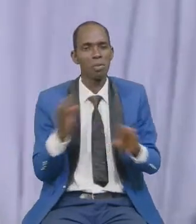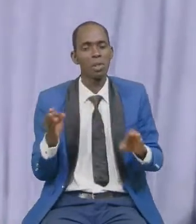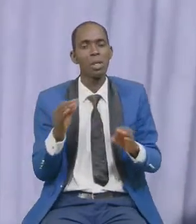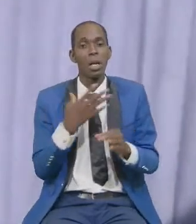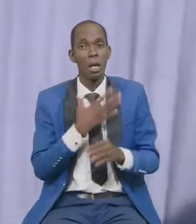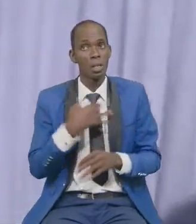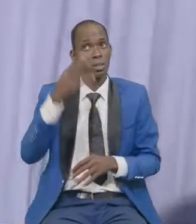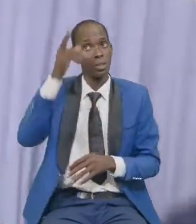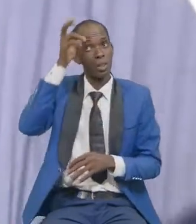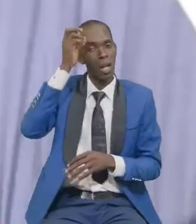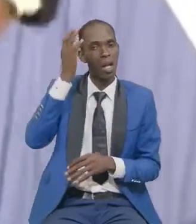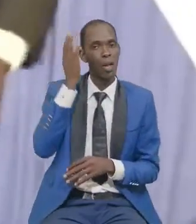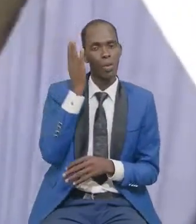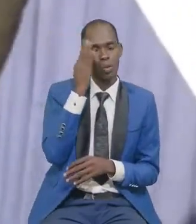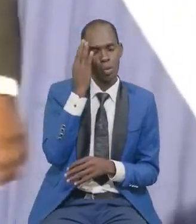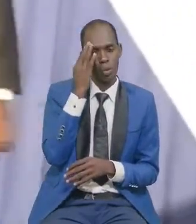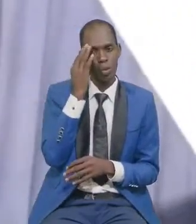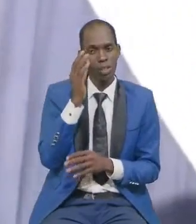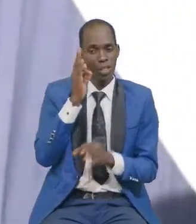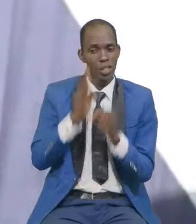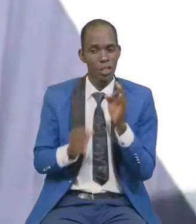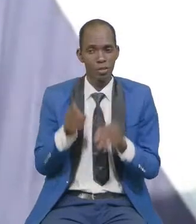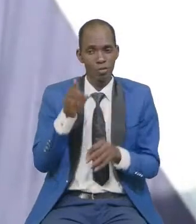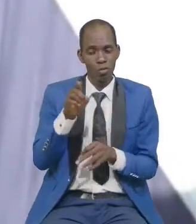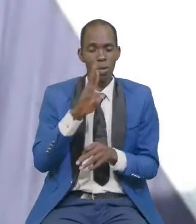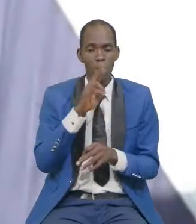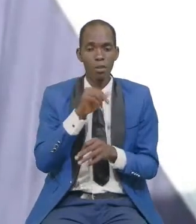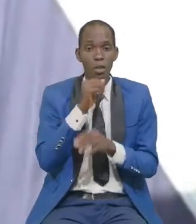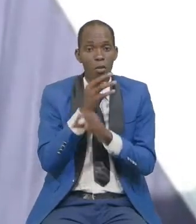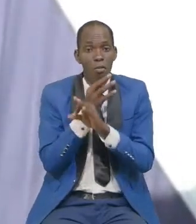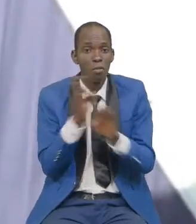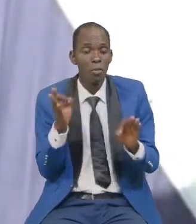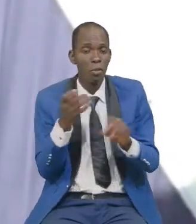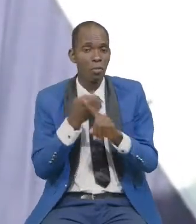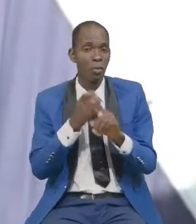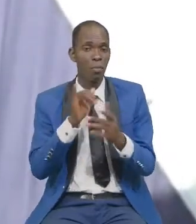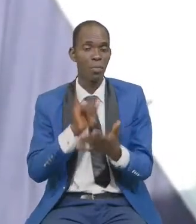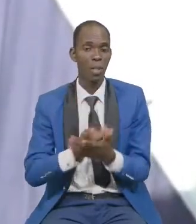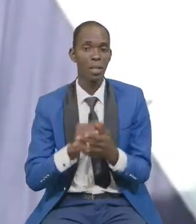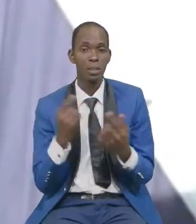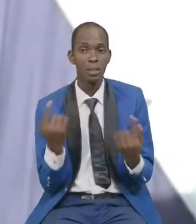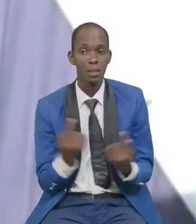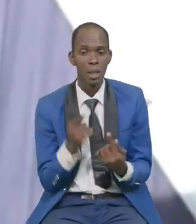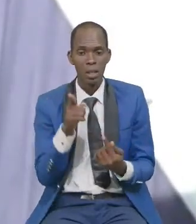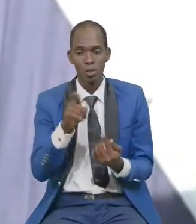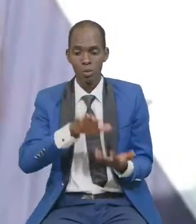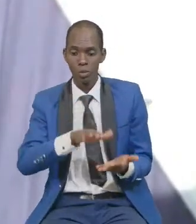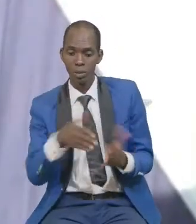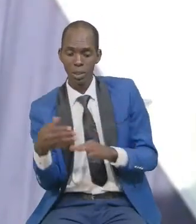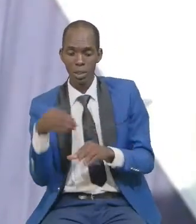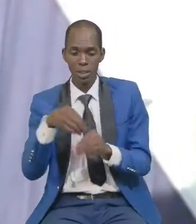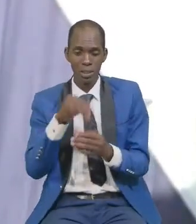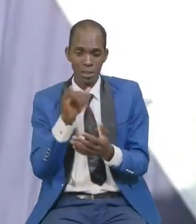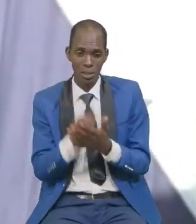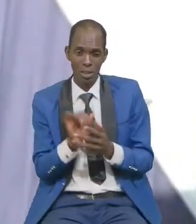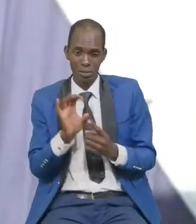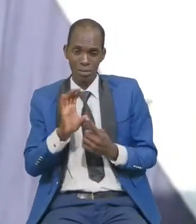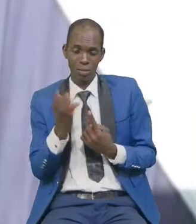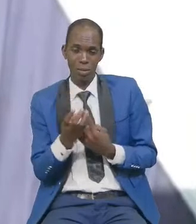Satan knows, if you are not free from that sin, and you die in that